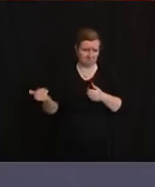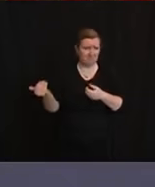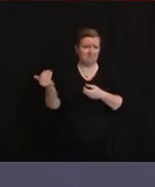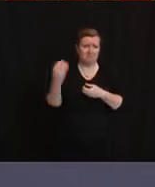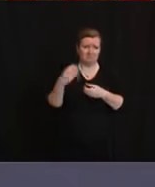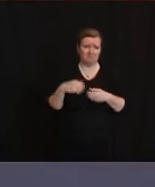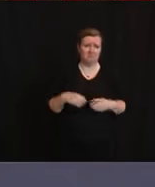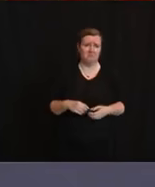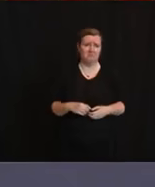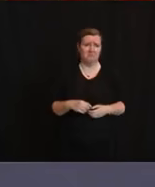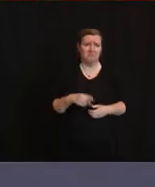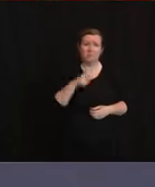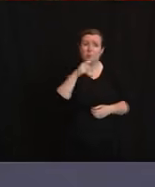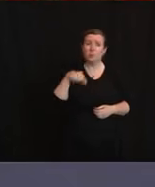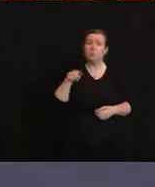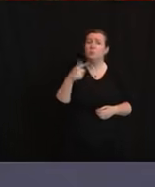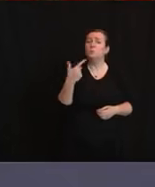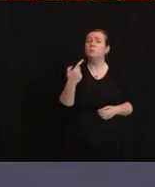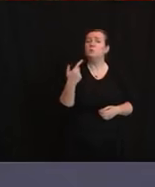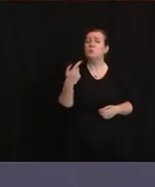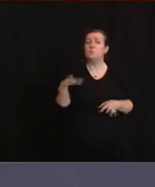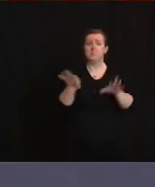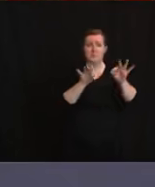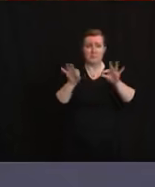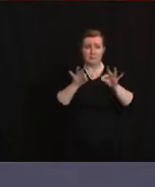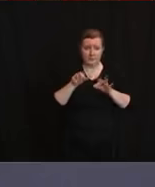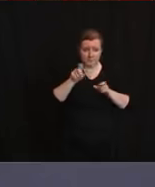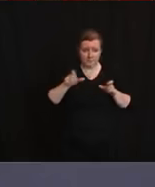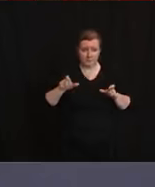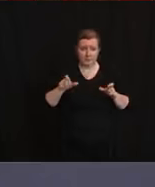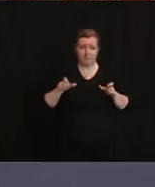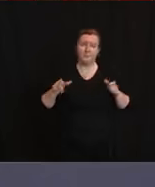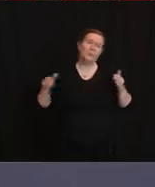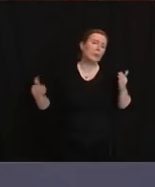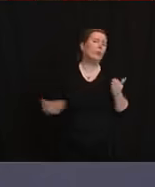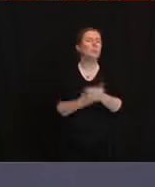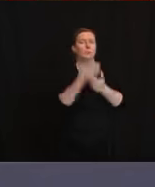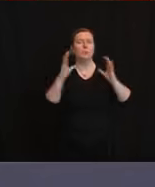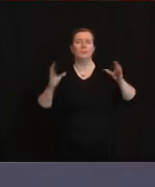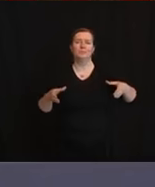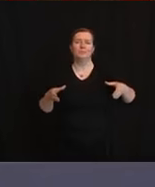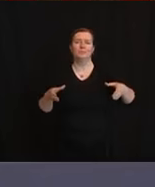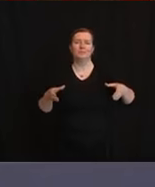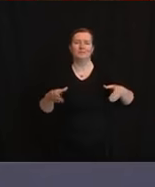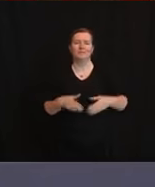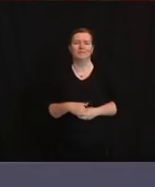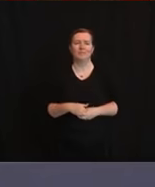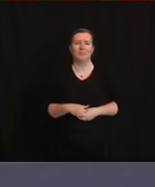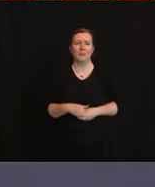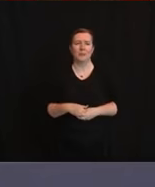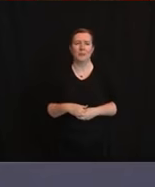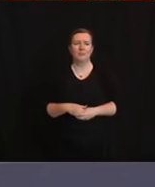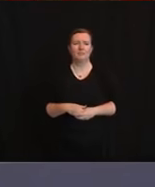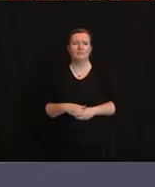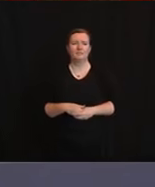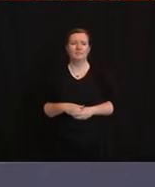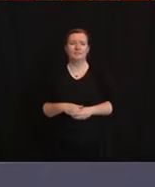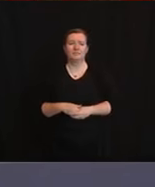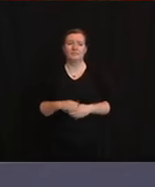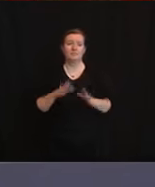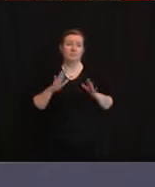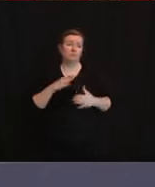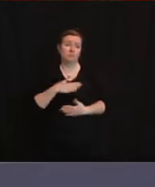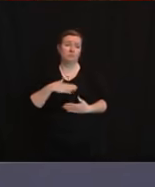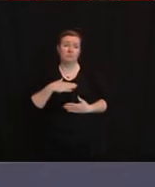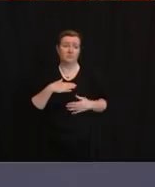before and is now going to be an invaluable body, and I appreciate the folks to either side of me who will be ex